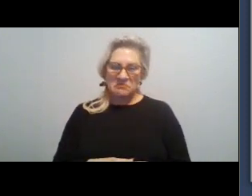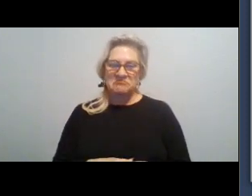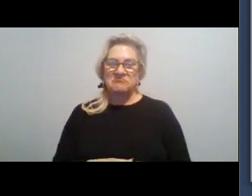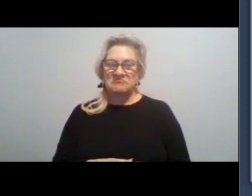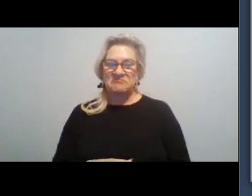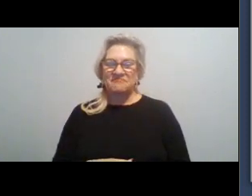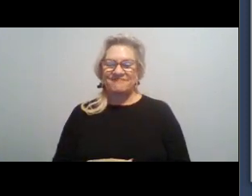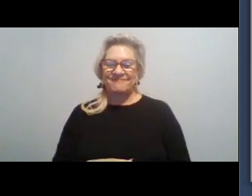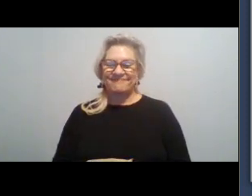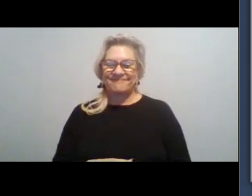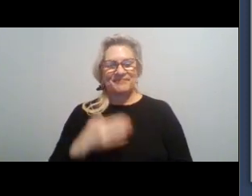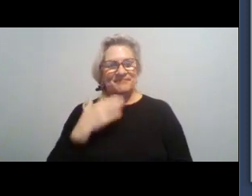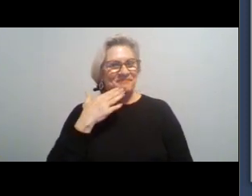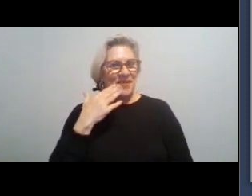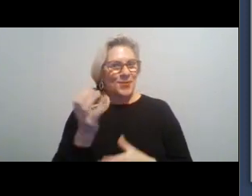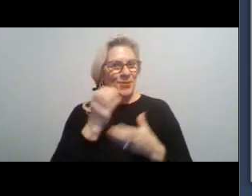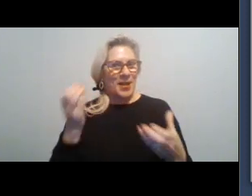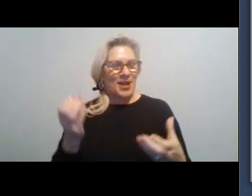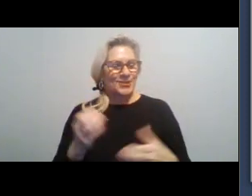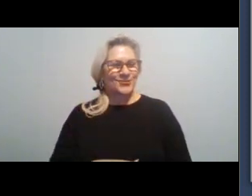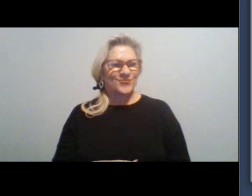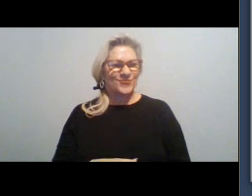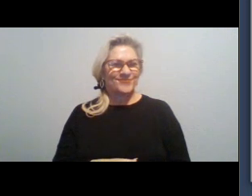Kenny. Yes, thank you so much.